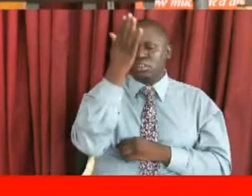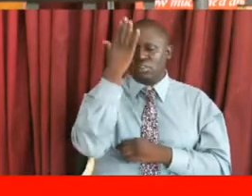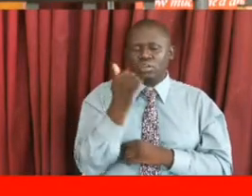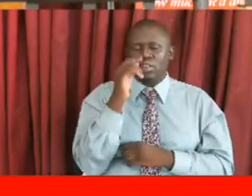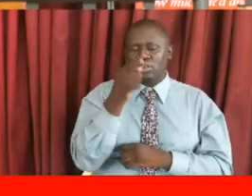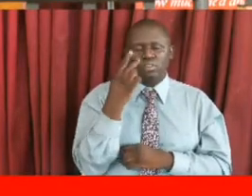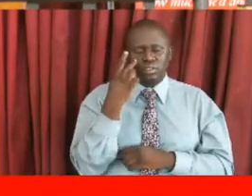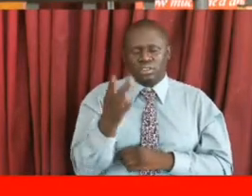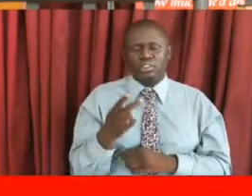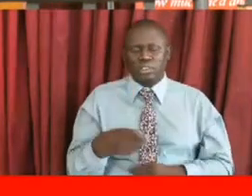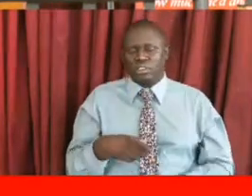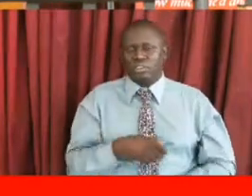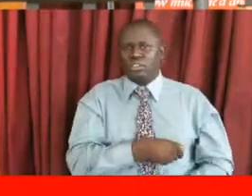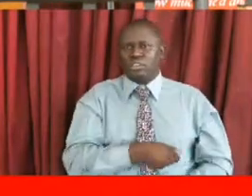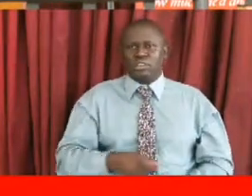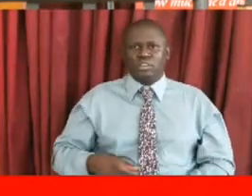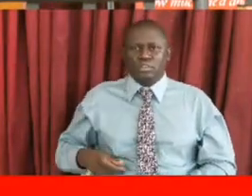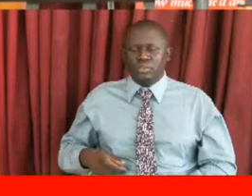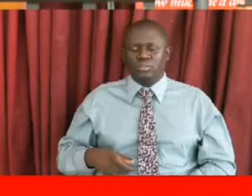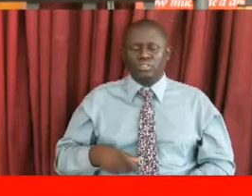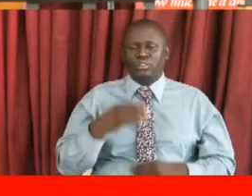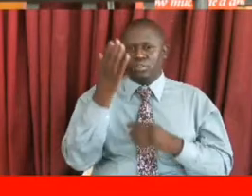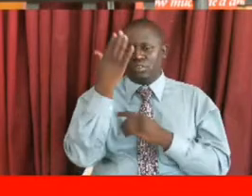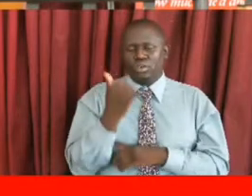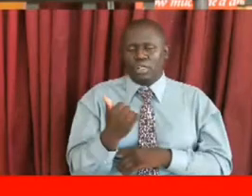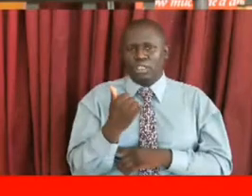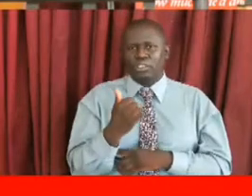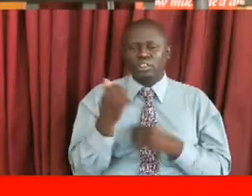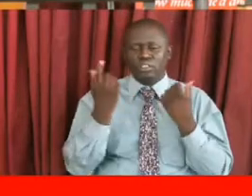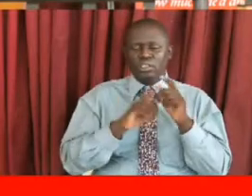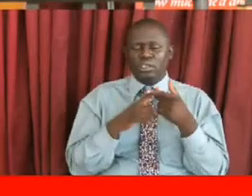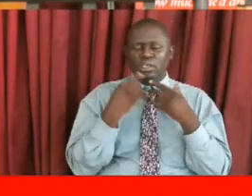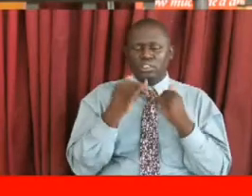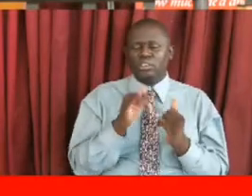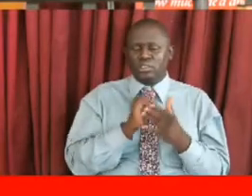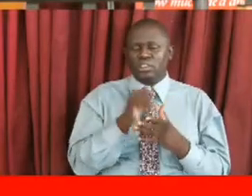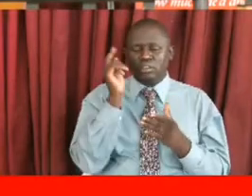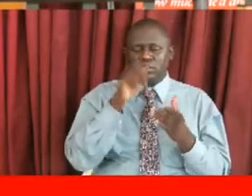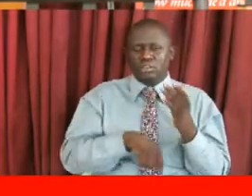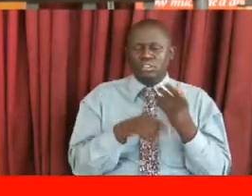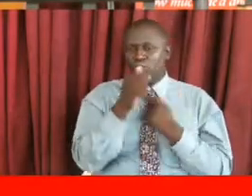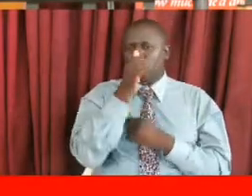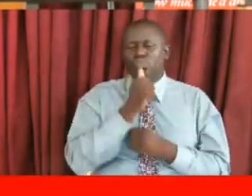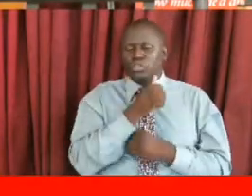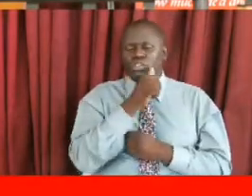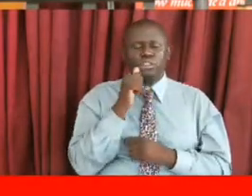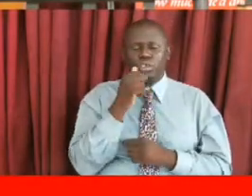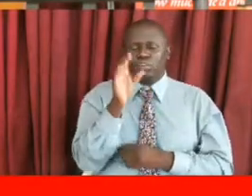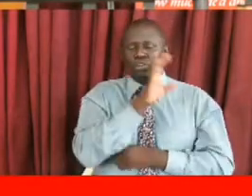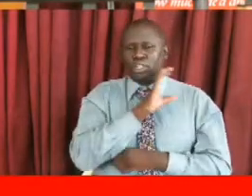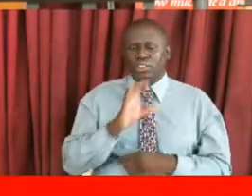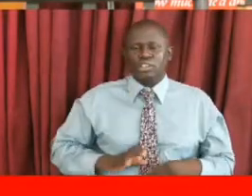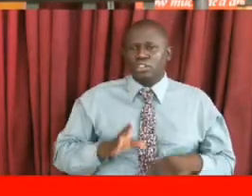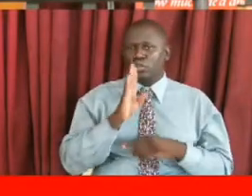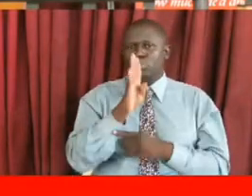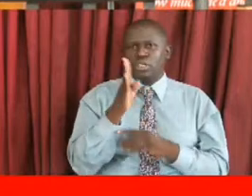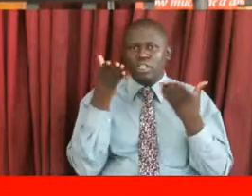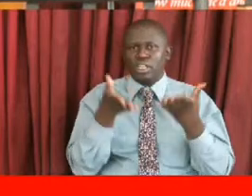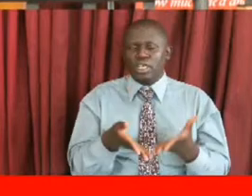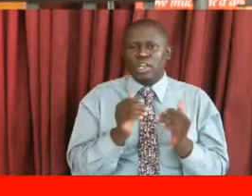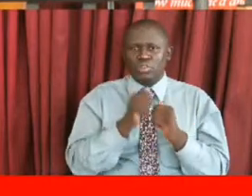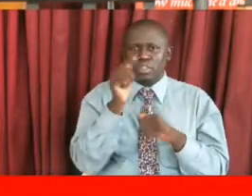Reve this mystery to which mystery the mystery of Christ being here with us